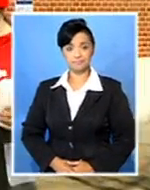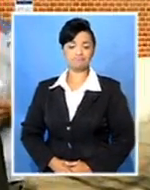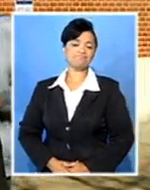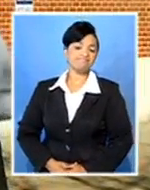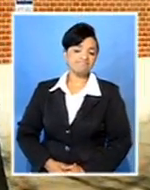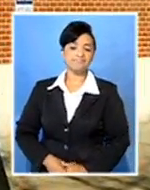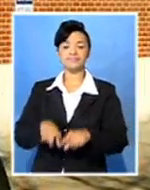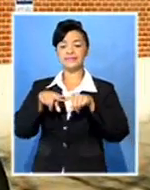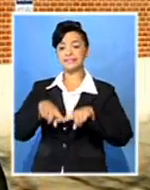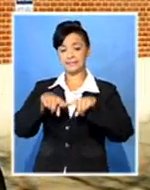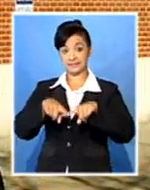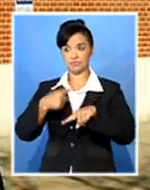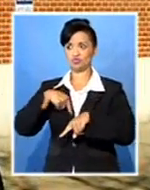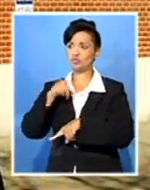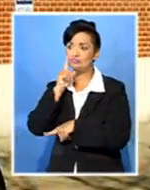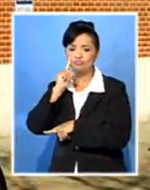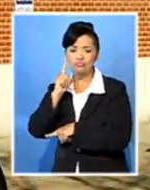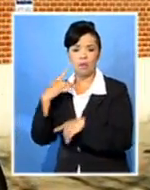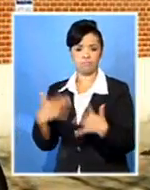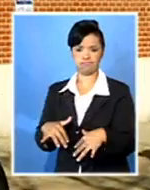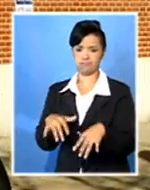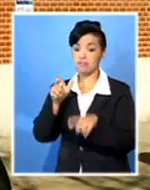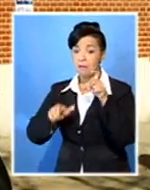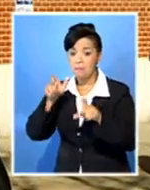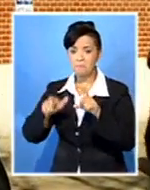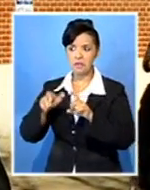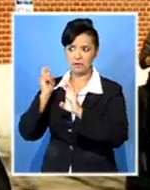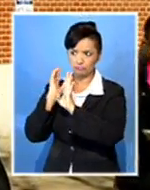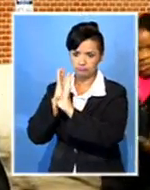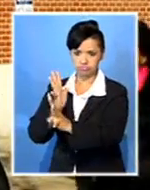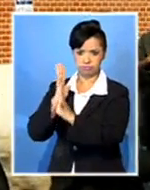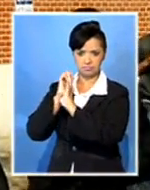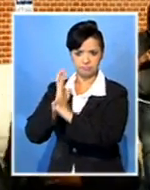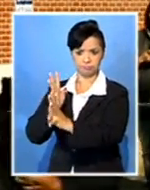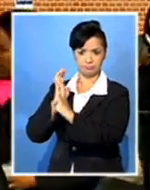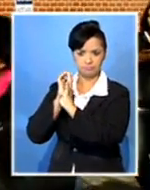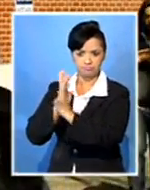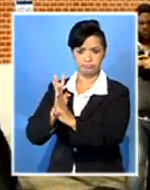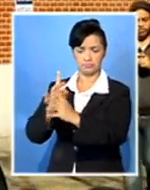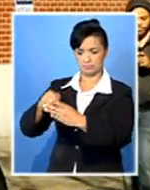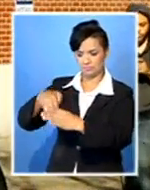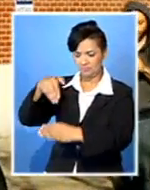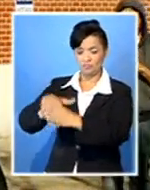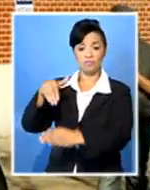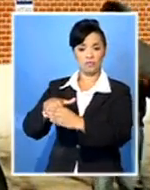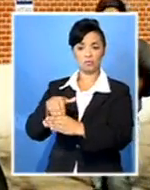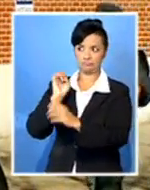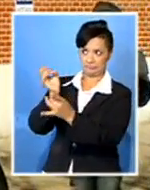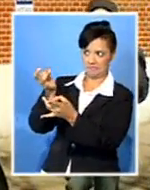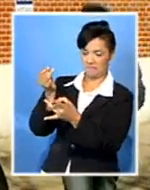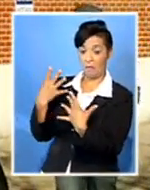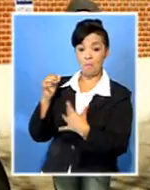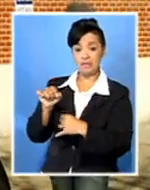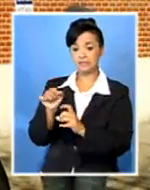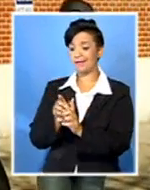Well, it depends on where you are. We have seen a steady stream of people at the polling station here in Harlem. I've been told by people that live in this area